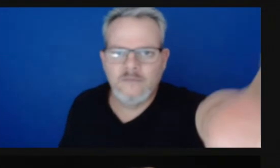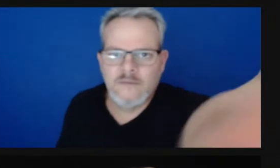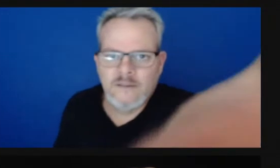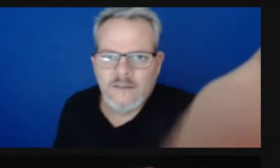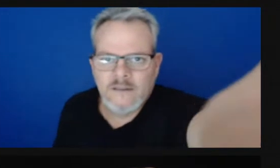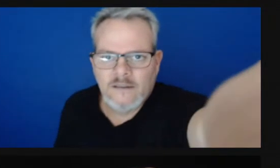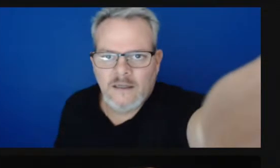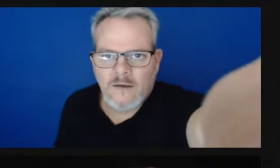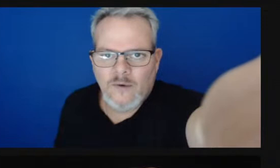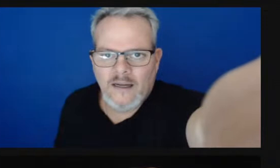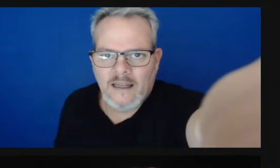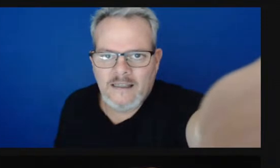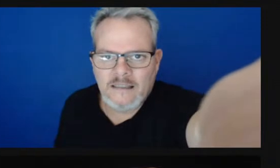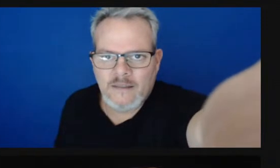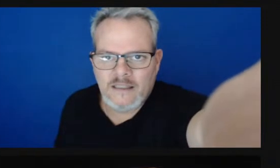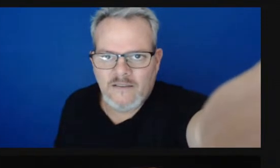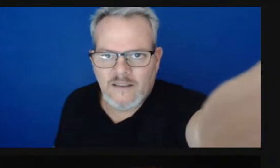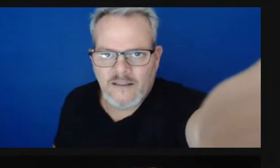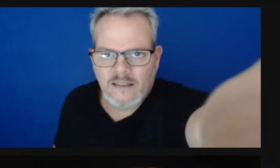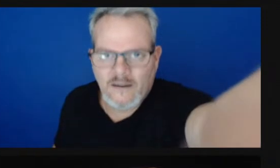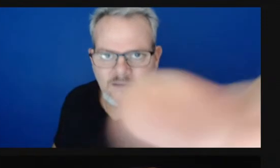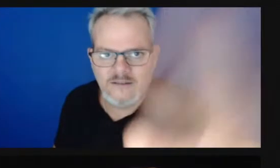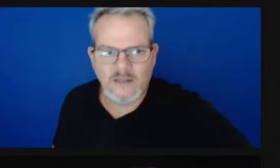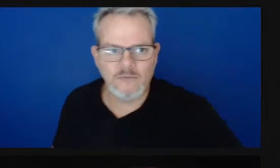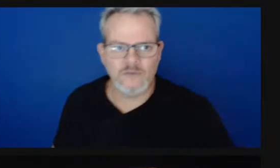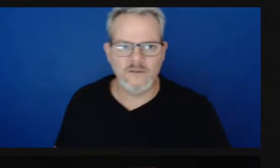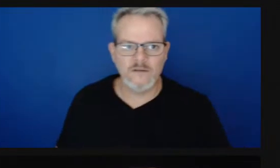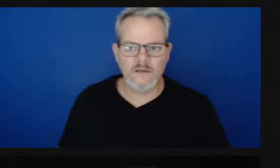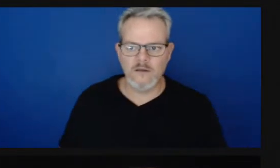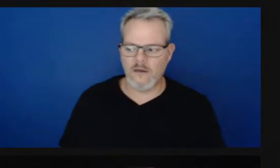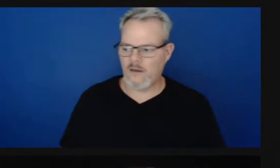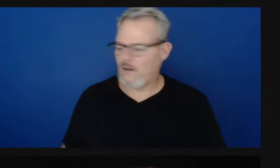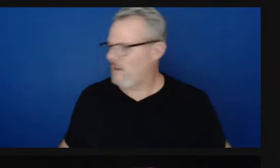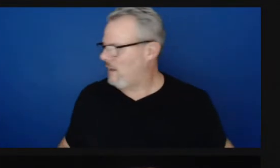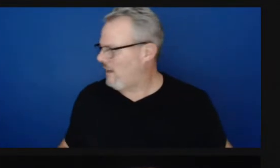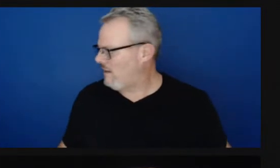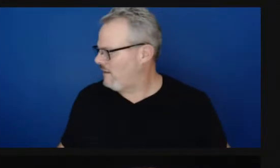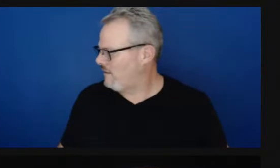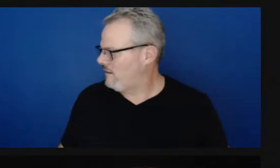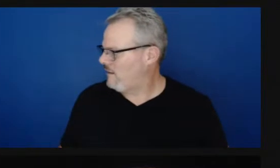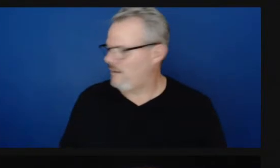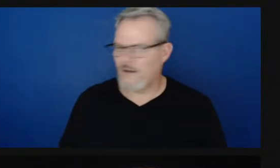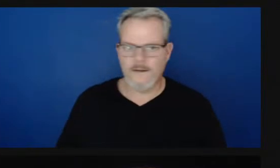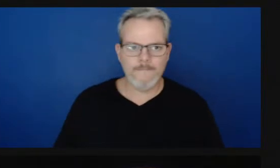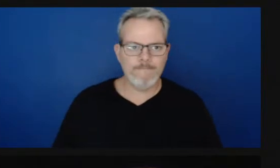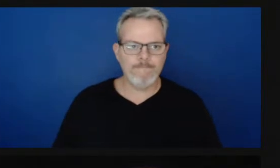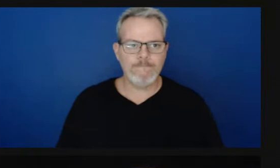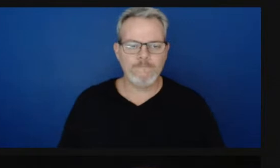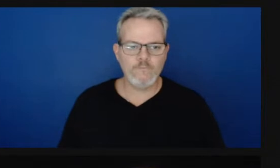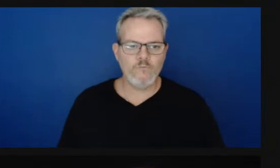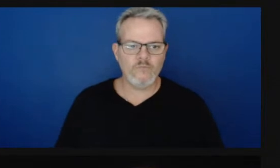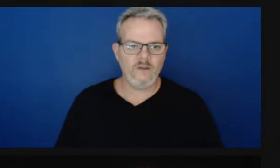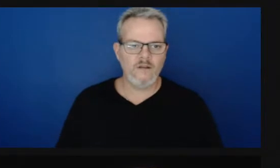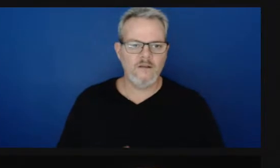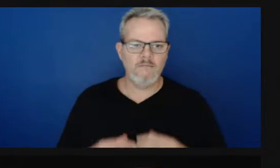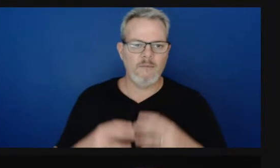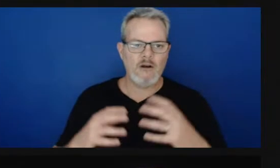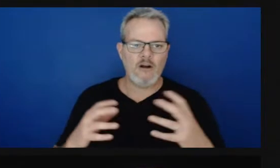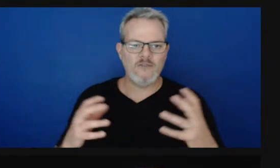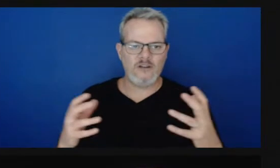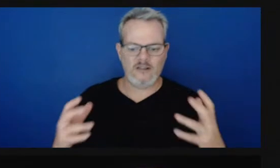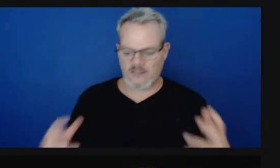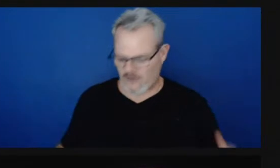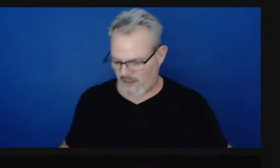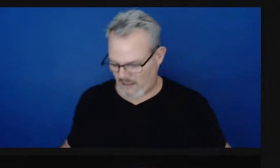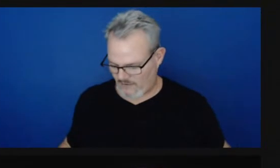status of many eruptions are possible. Eruptions are possible every few years, as opposed to every few decades. And